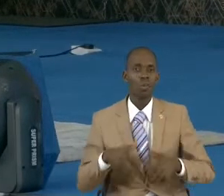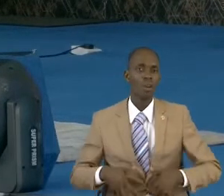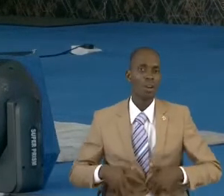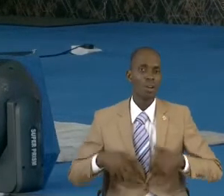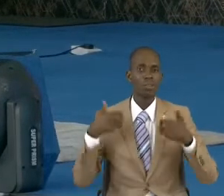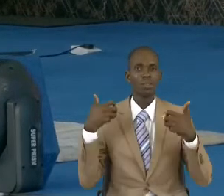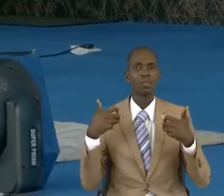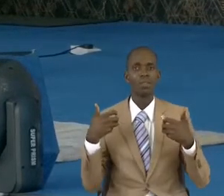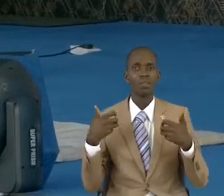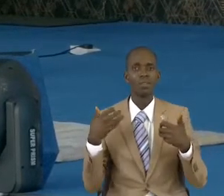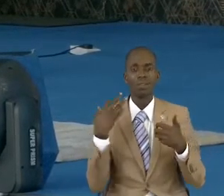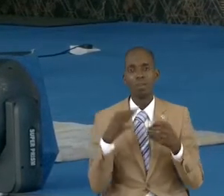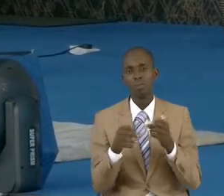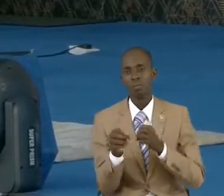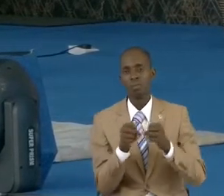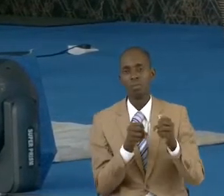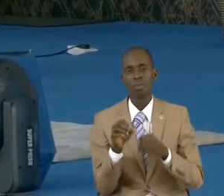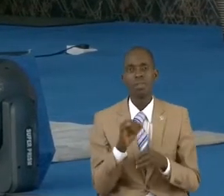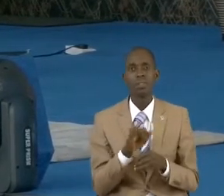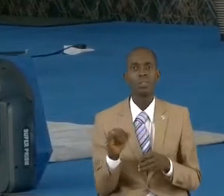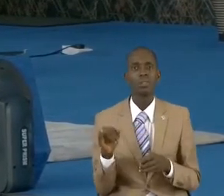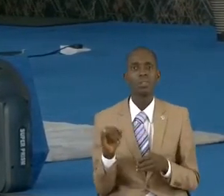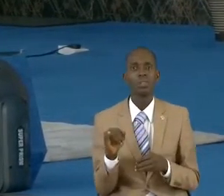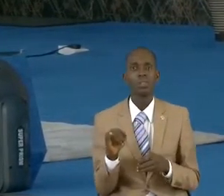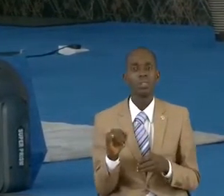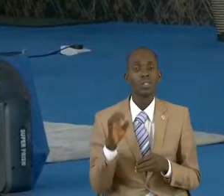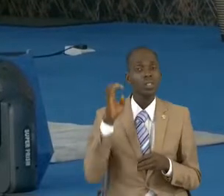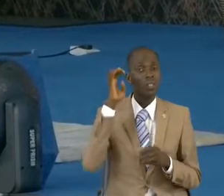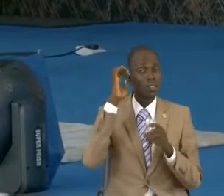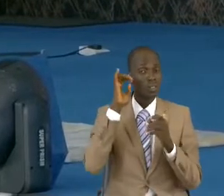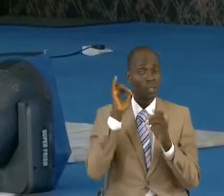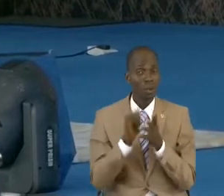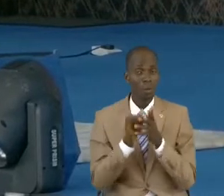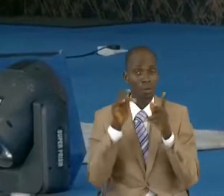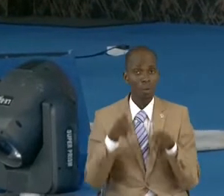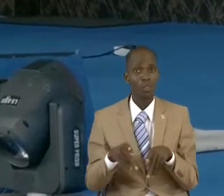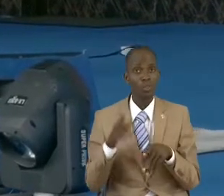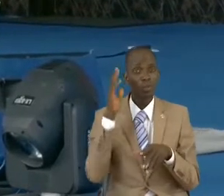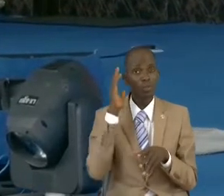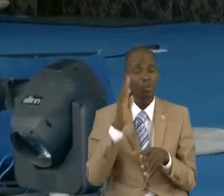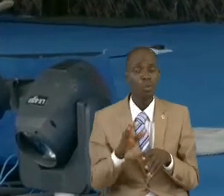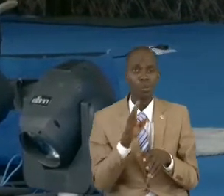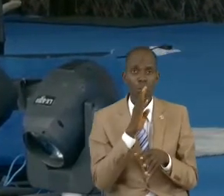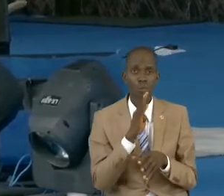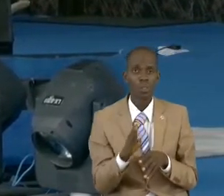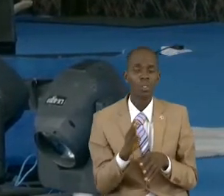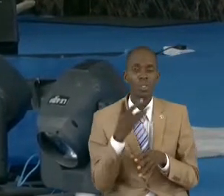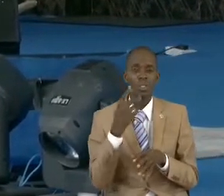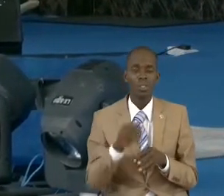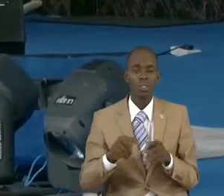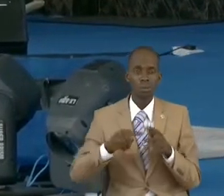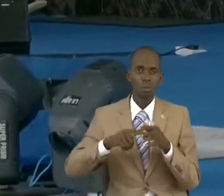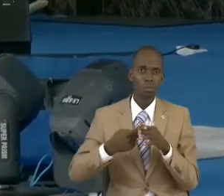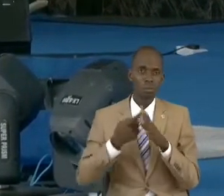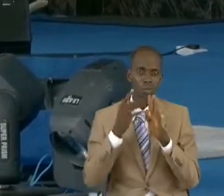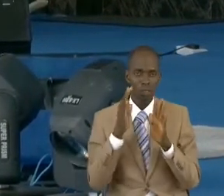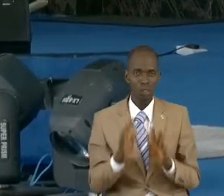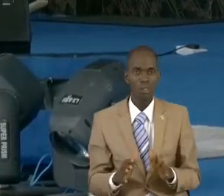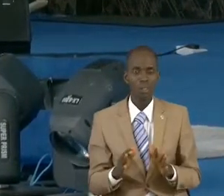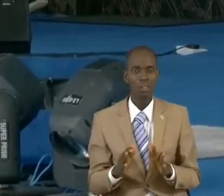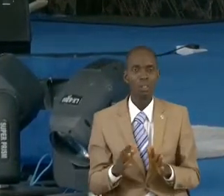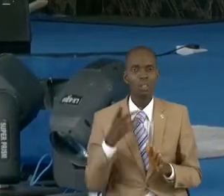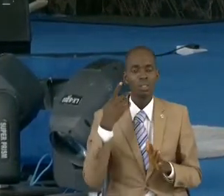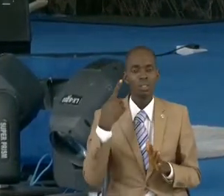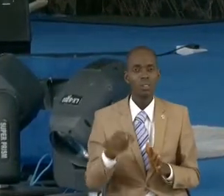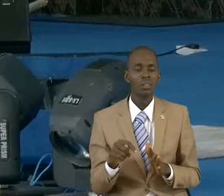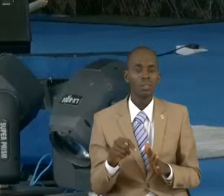of fighting. He will be the originator, the initiator,